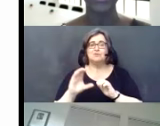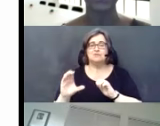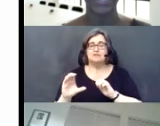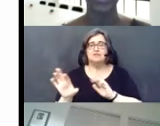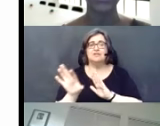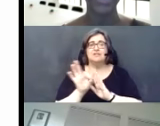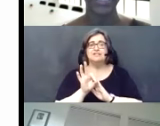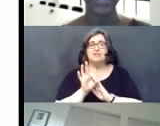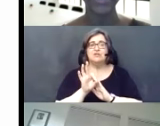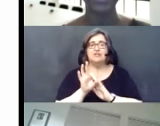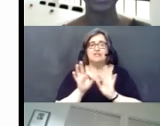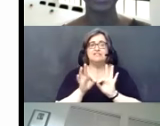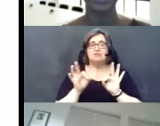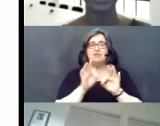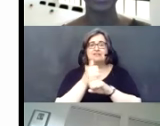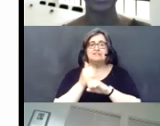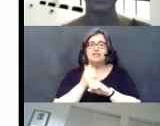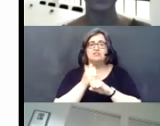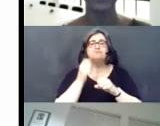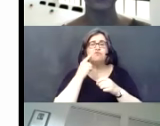selecting Subtitle Settings.